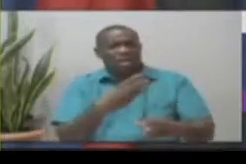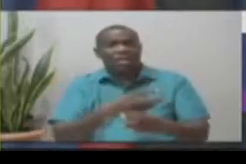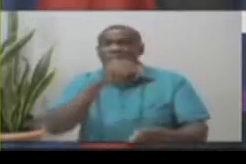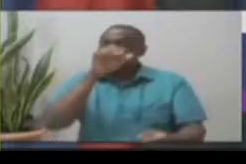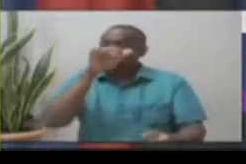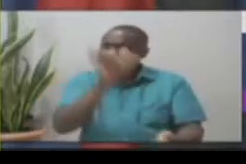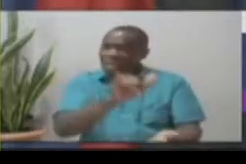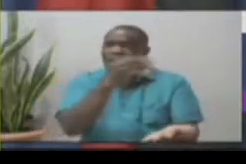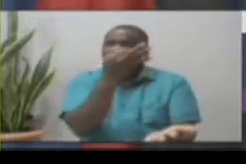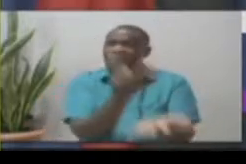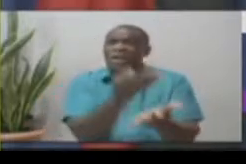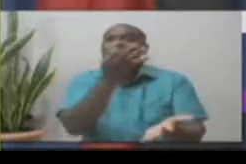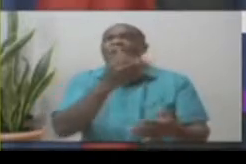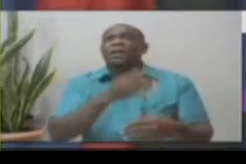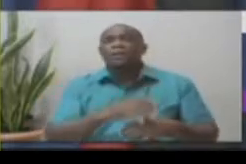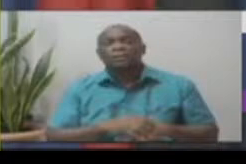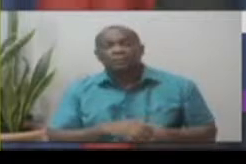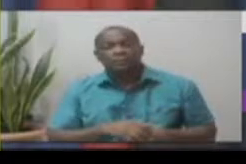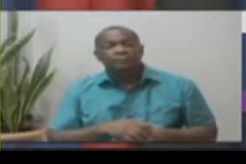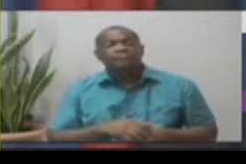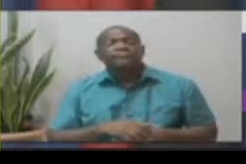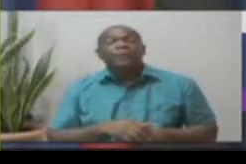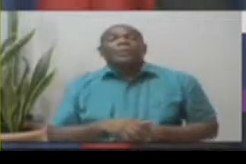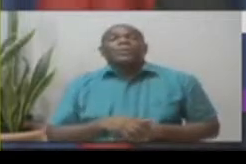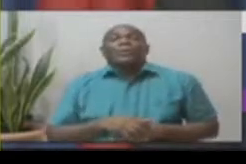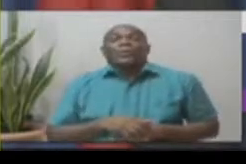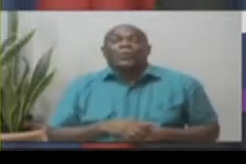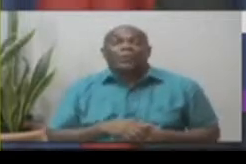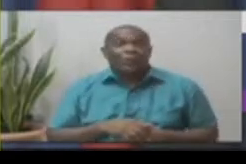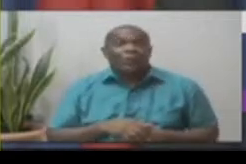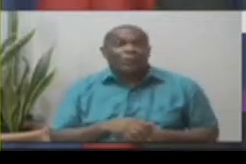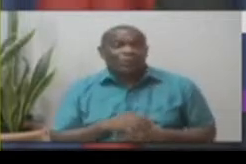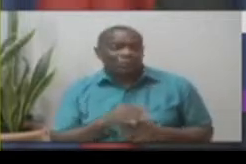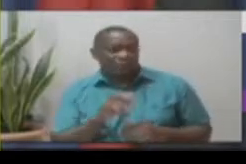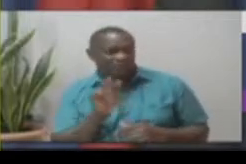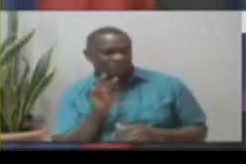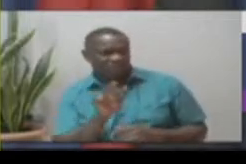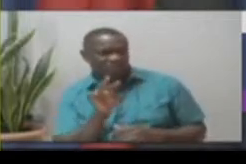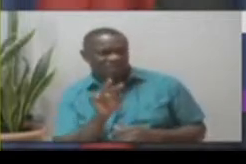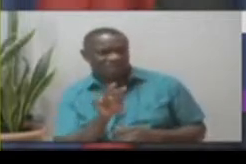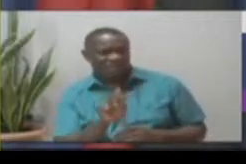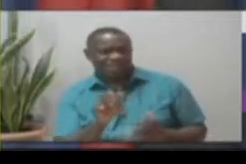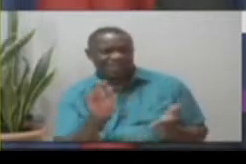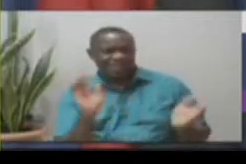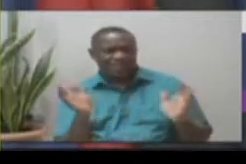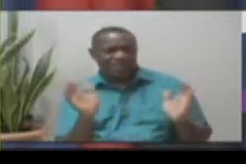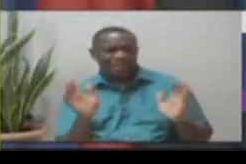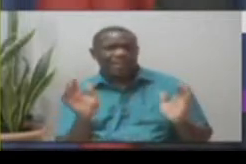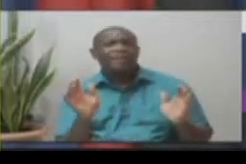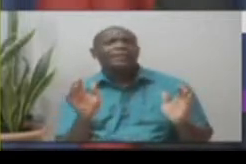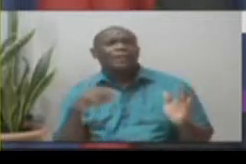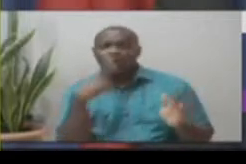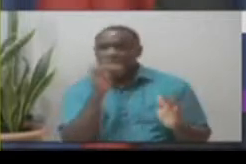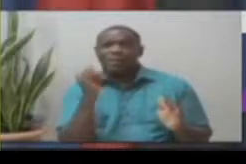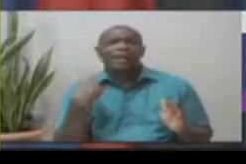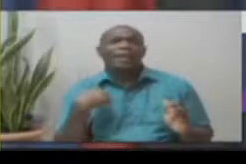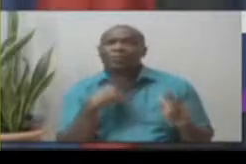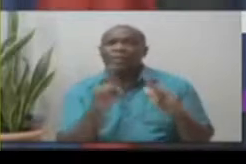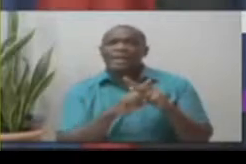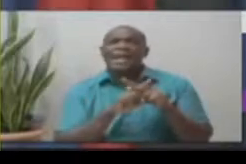that we have escaped from a situation of hopelessness to one of hope. And not just